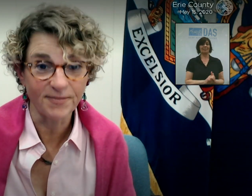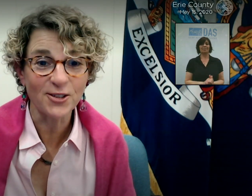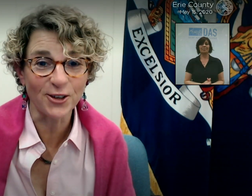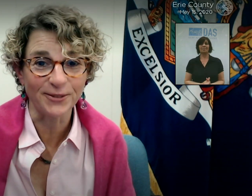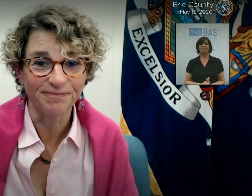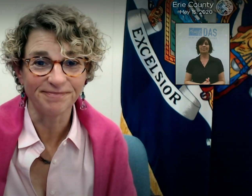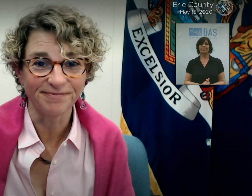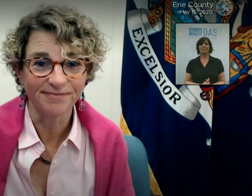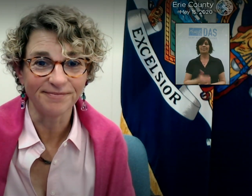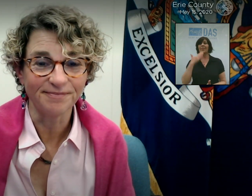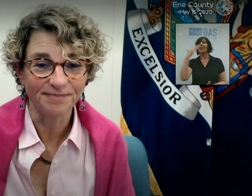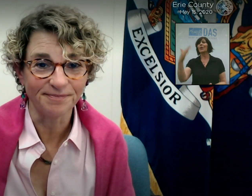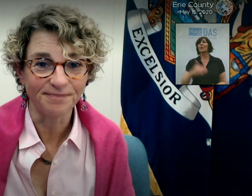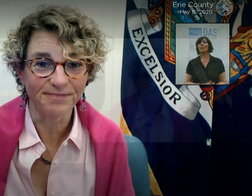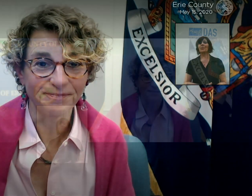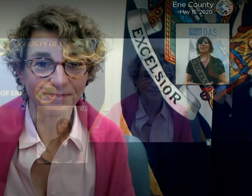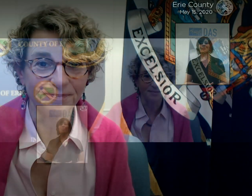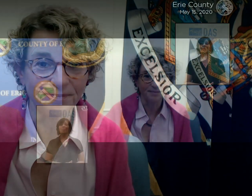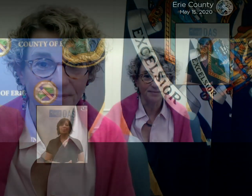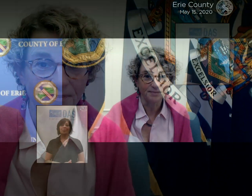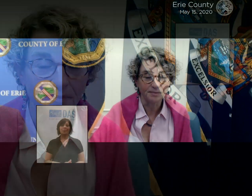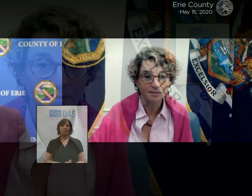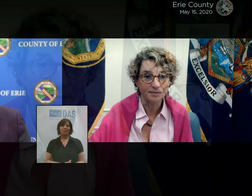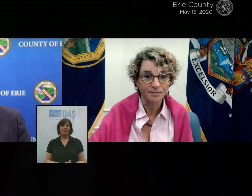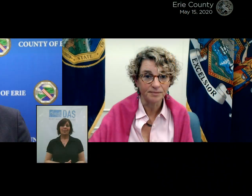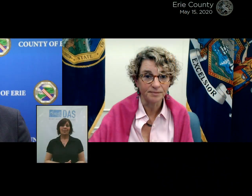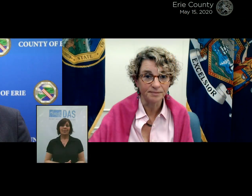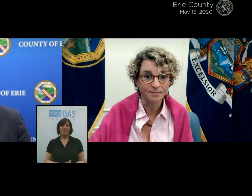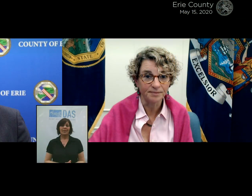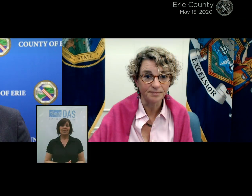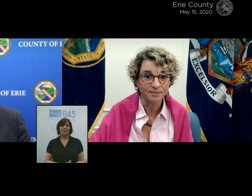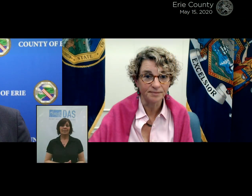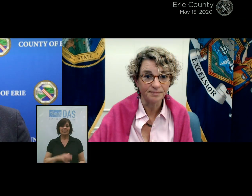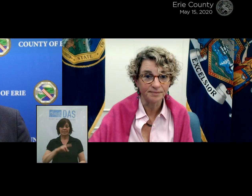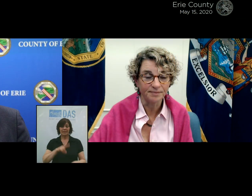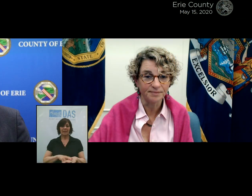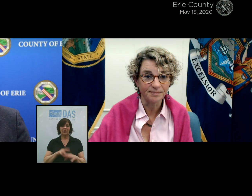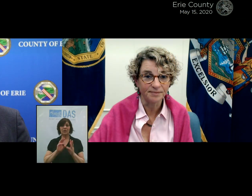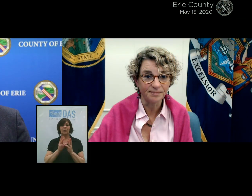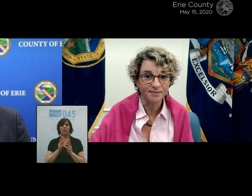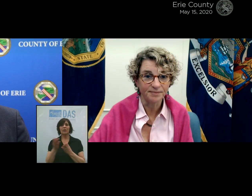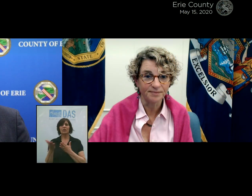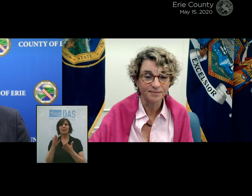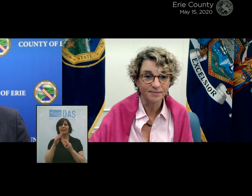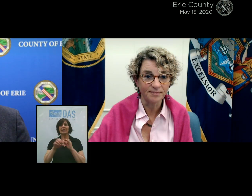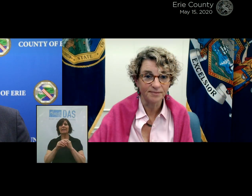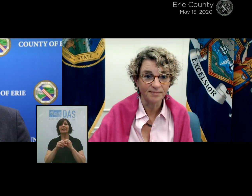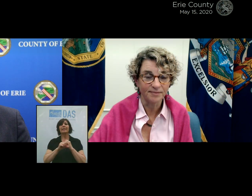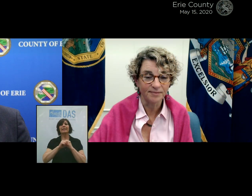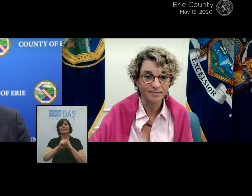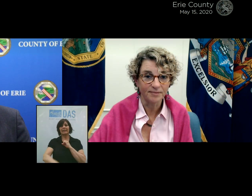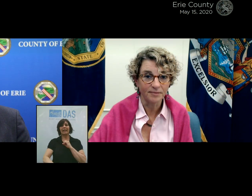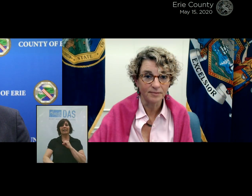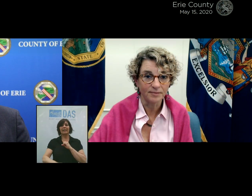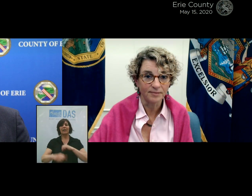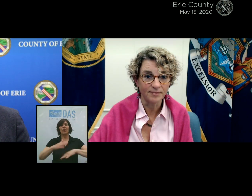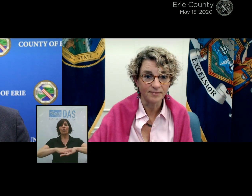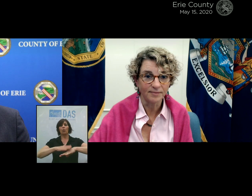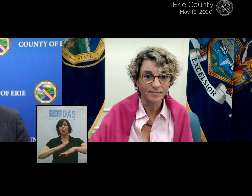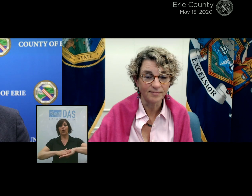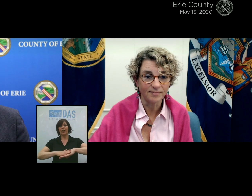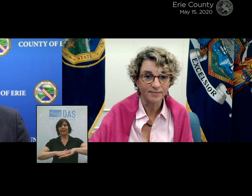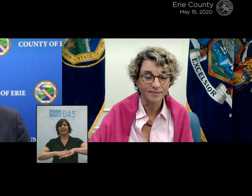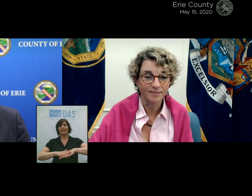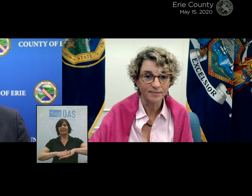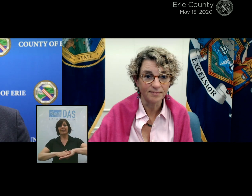Thank you. Sure. Thank you, Doc. The National Weather Service has extended the severe thunderstorm warning